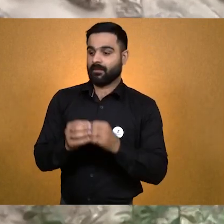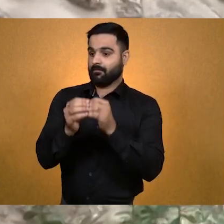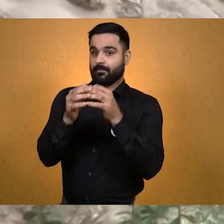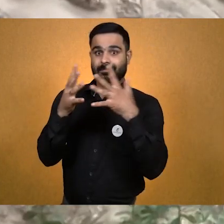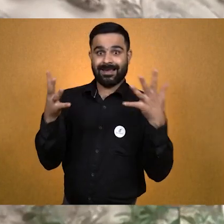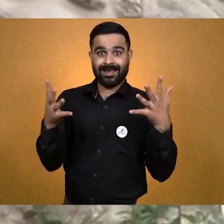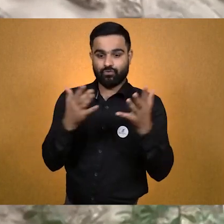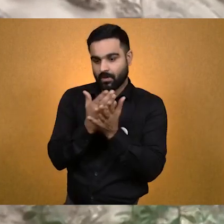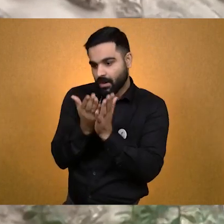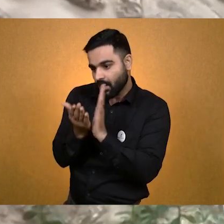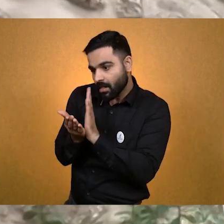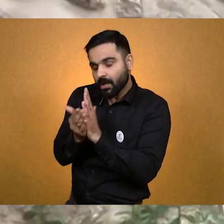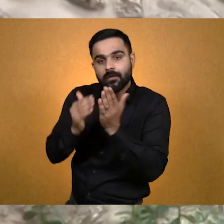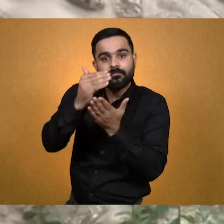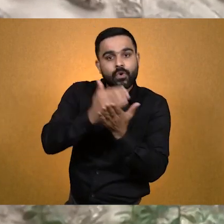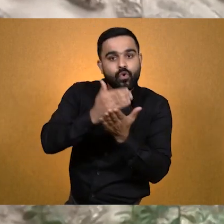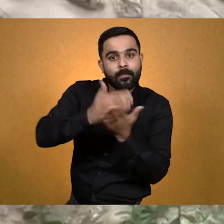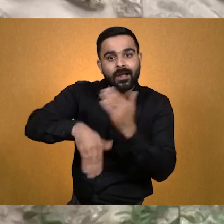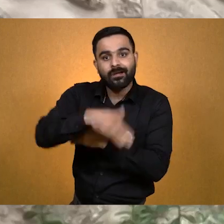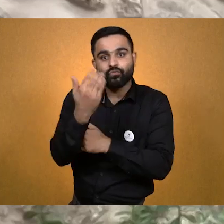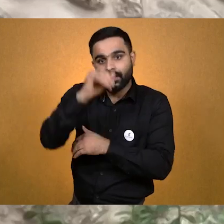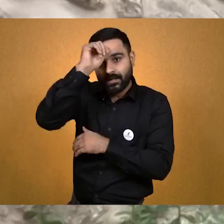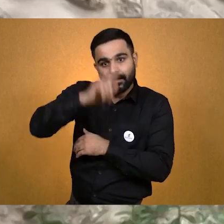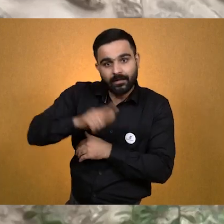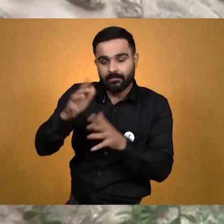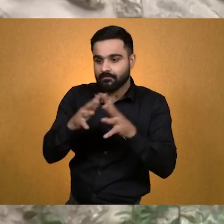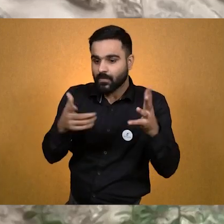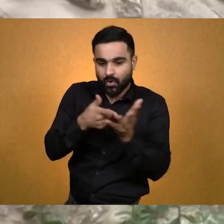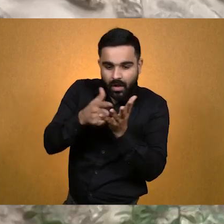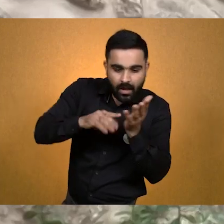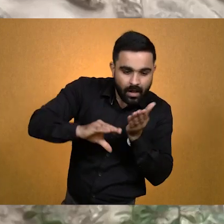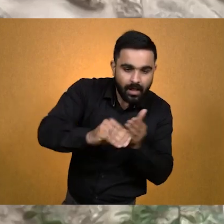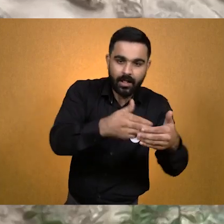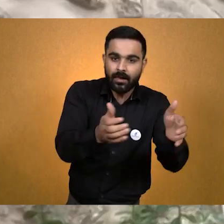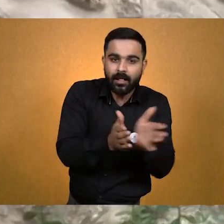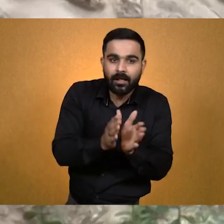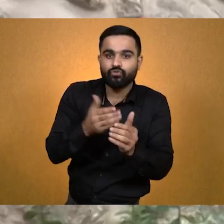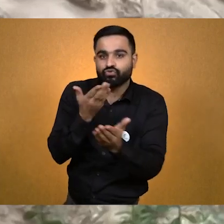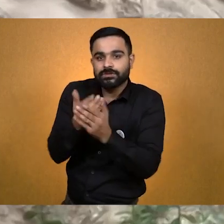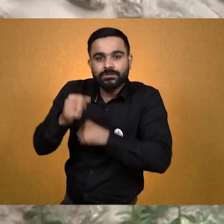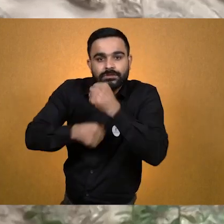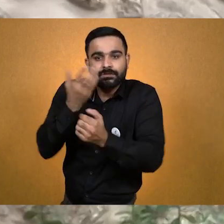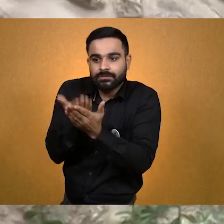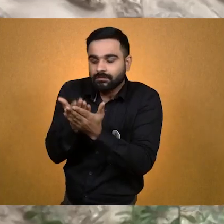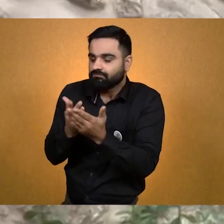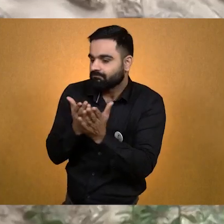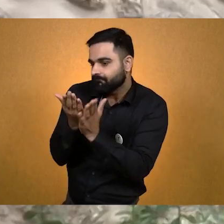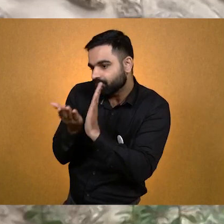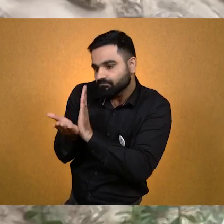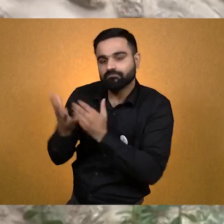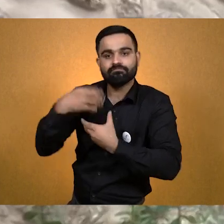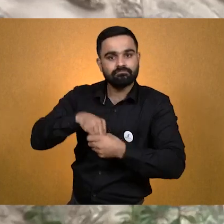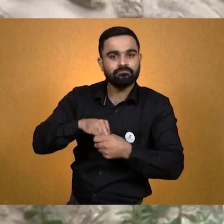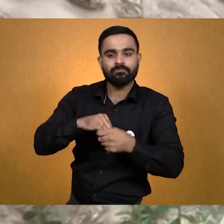zyada classifications events ho India mein, and more grassroots and community athletes can participate and get their classification